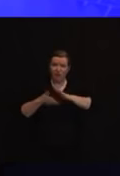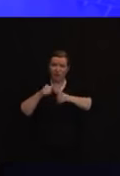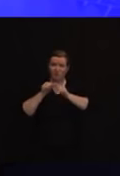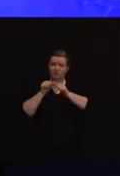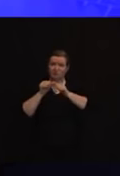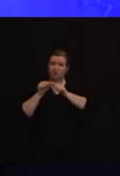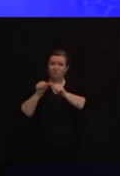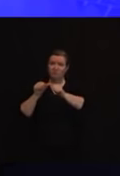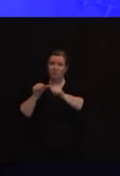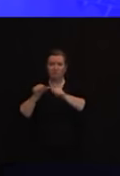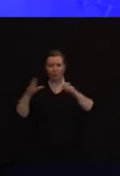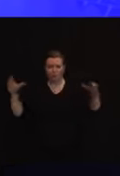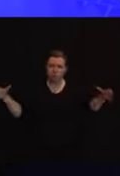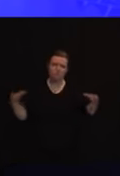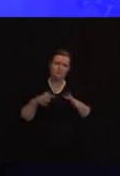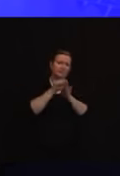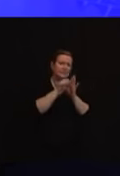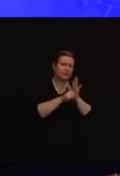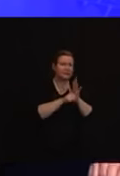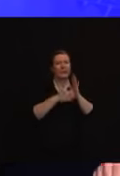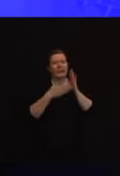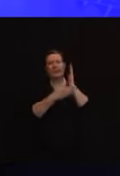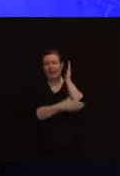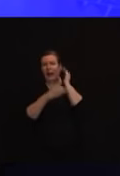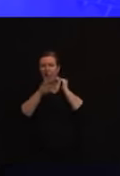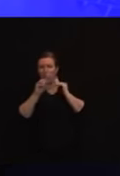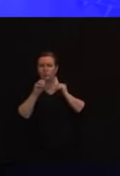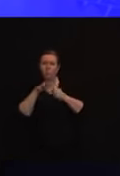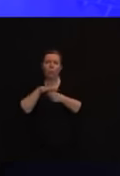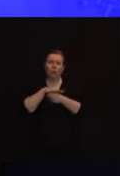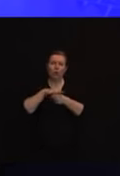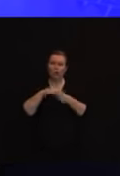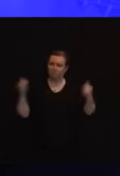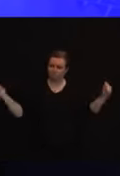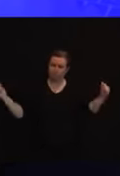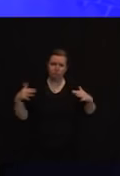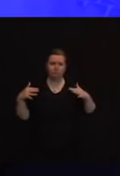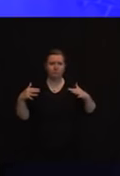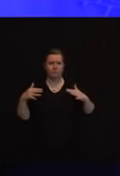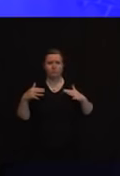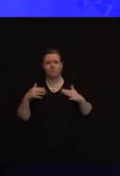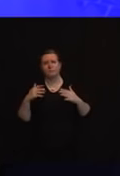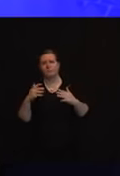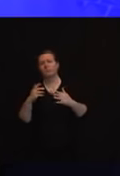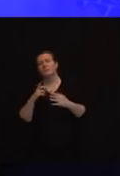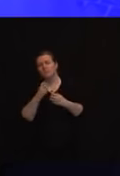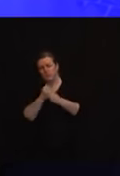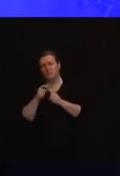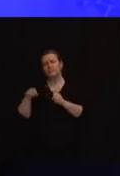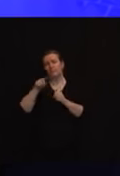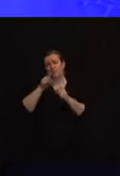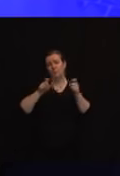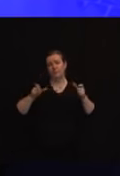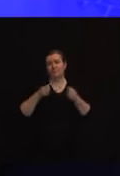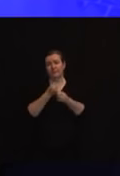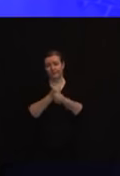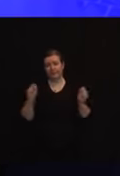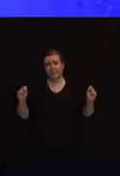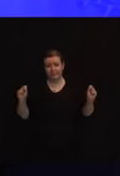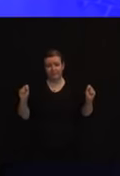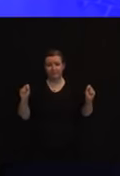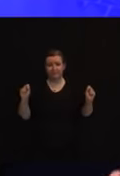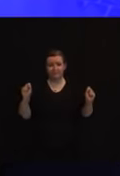municipal agencies dedicated solely to keeping the citizens in New Jersey safe. I think at the beginning of this,